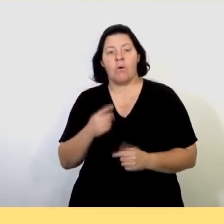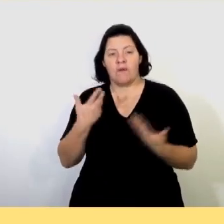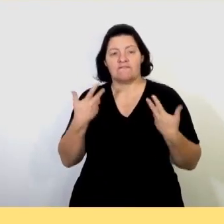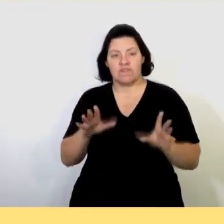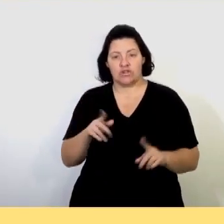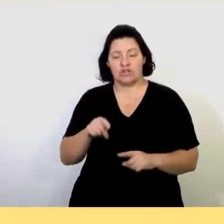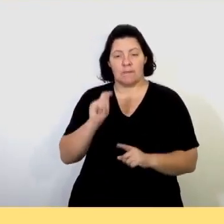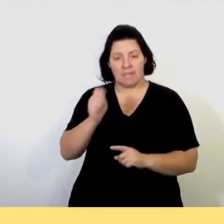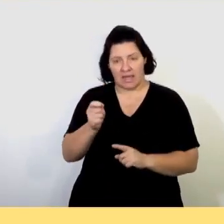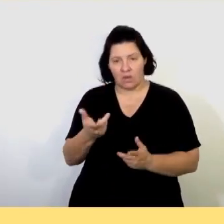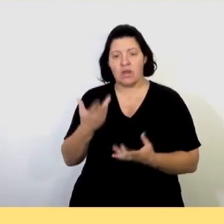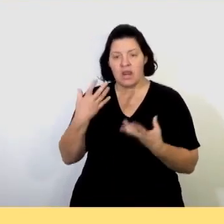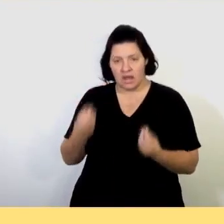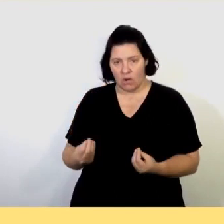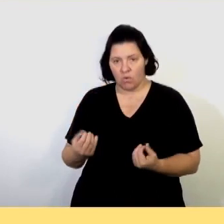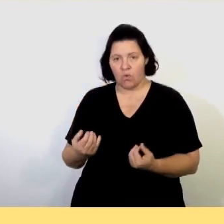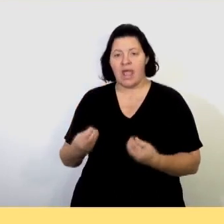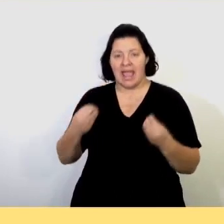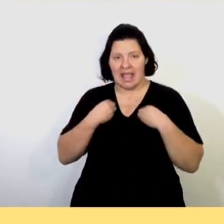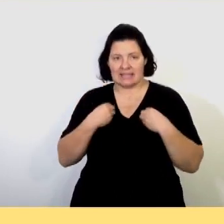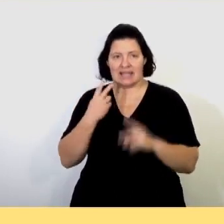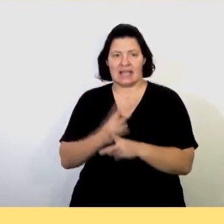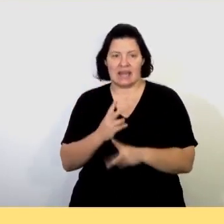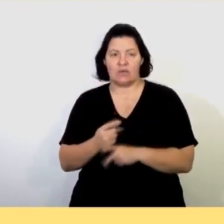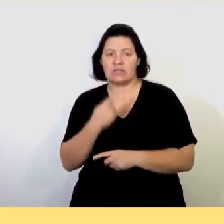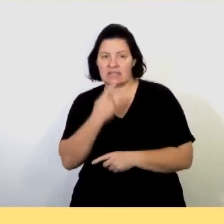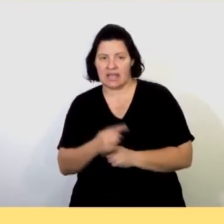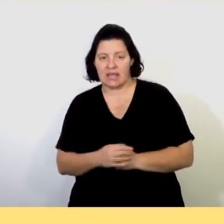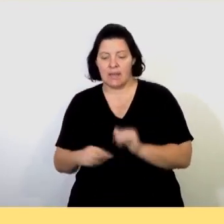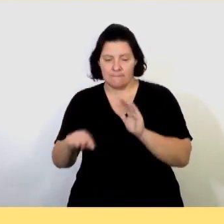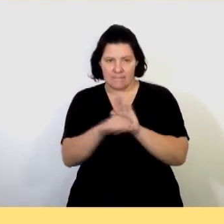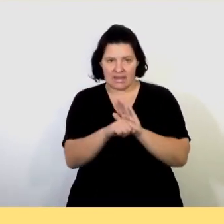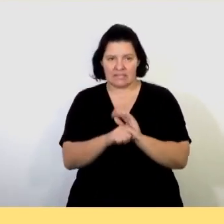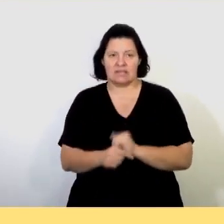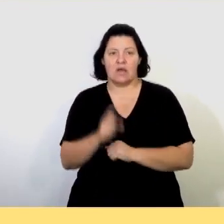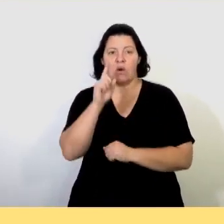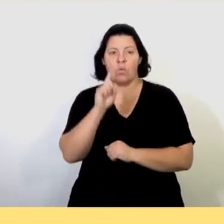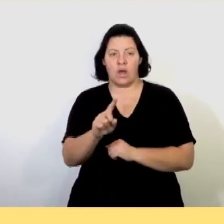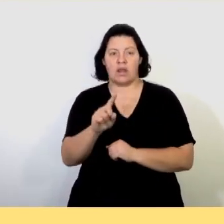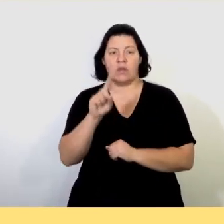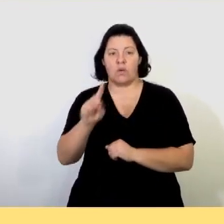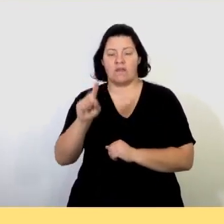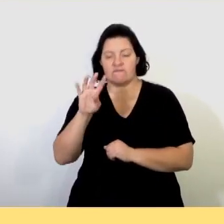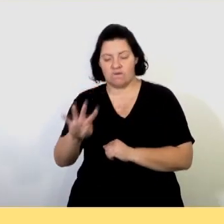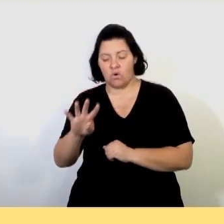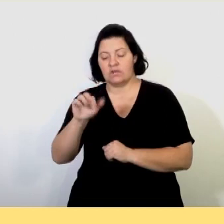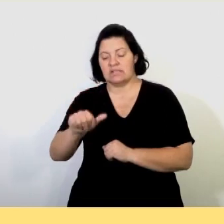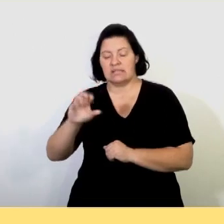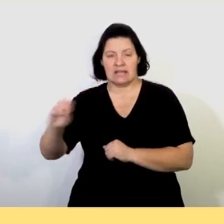So once we are paying from the bank, we come now to our assets again. Then we say minus